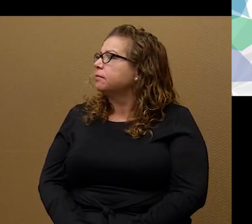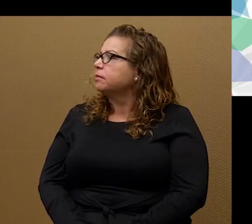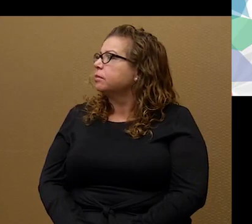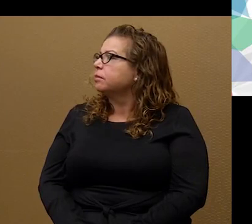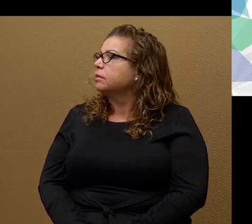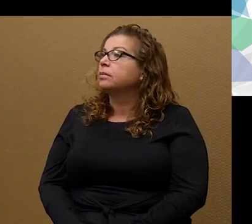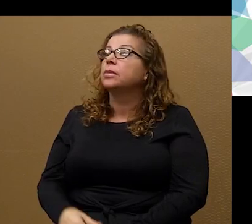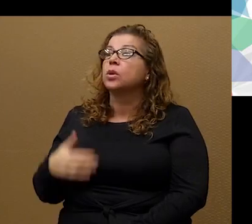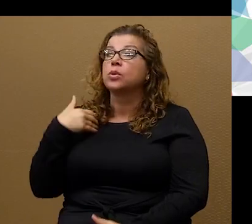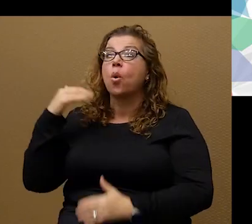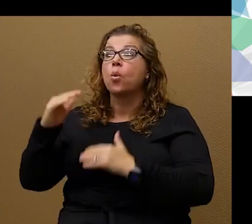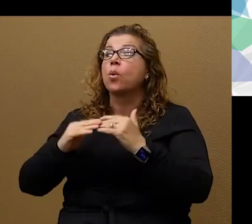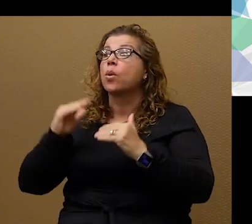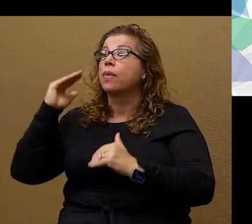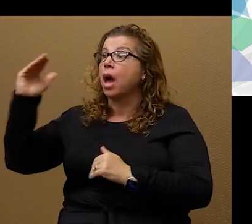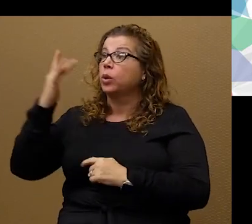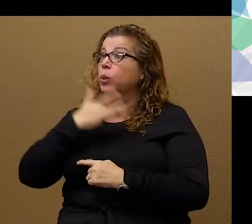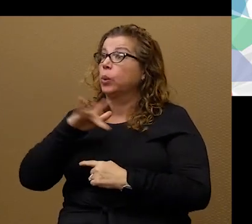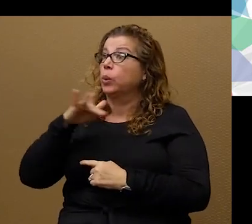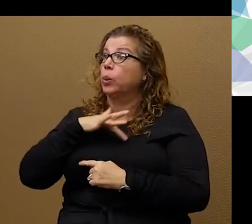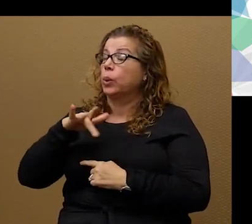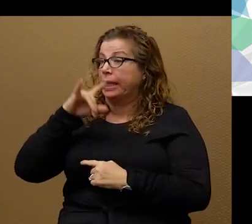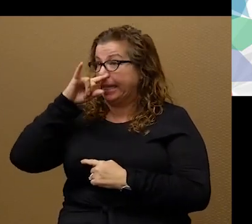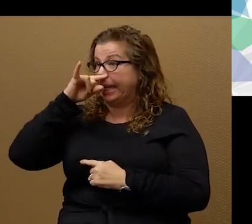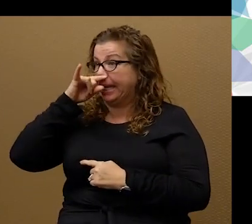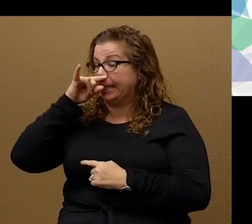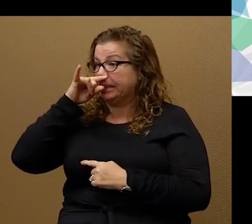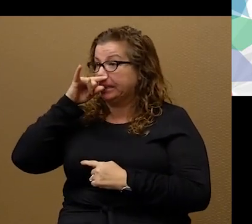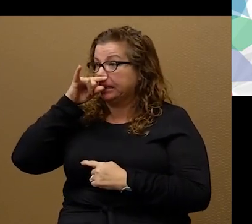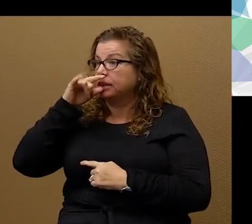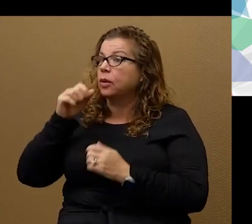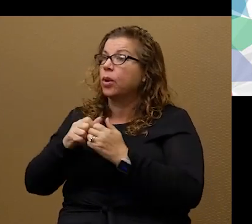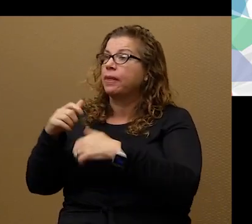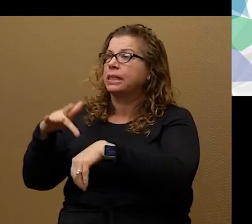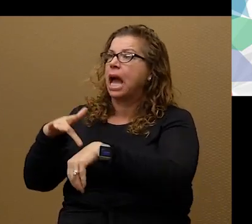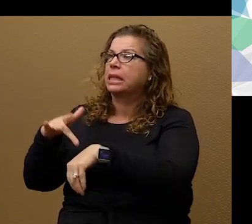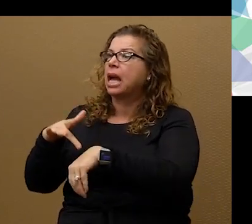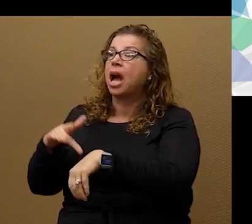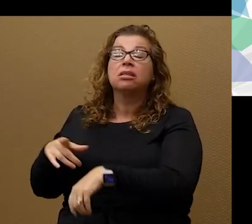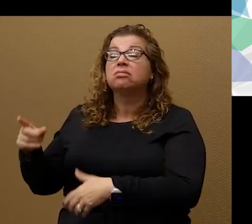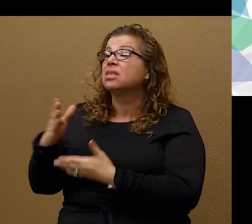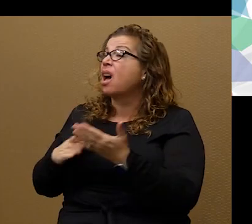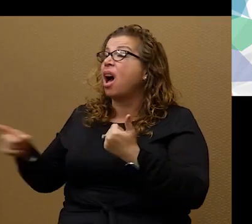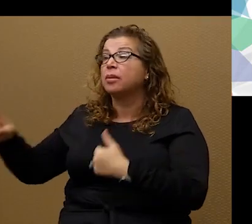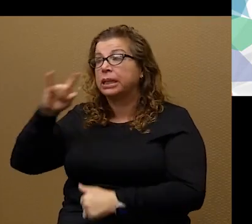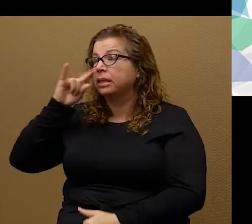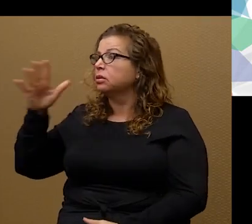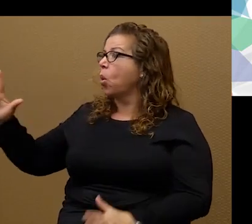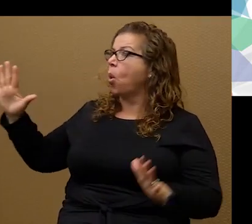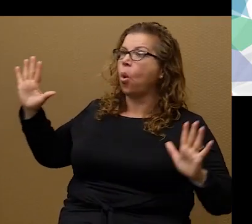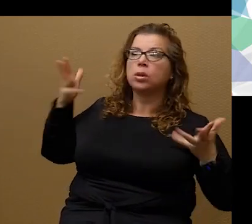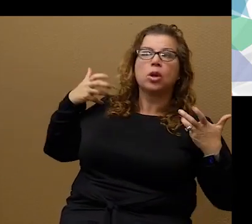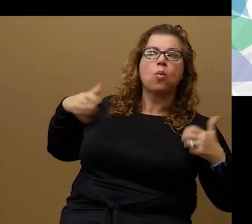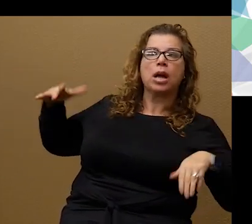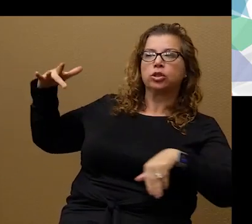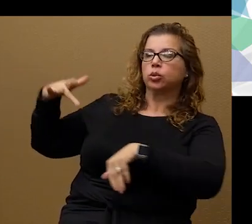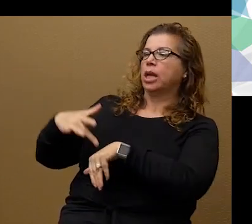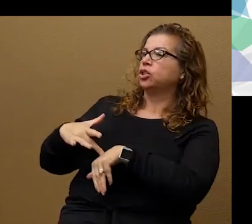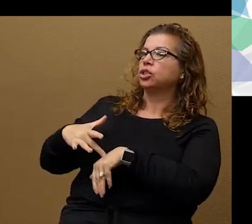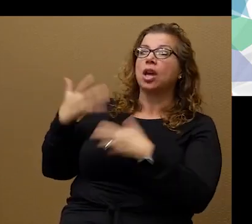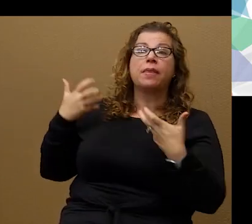our hypersensitive kids in the tactile system, they don't like to be touched. They avoid getting